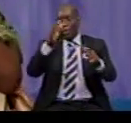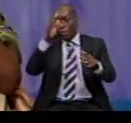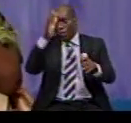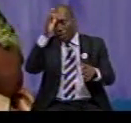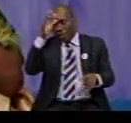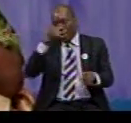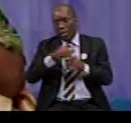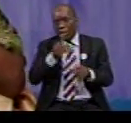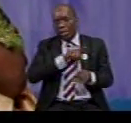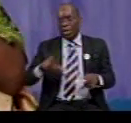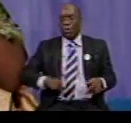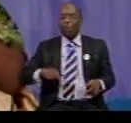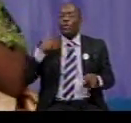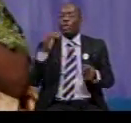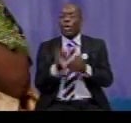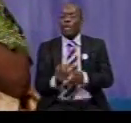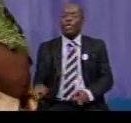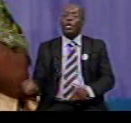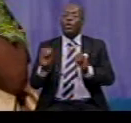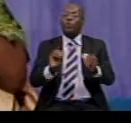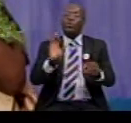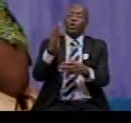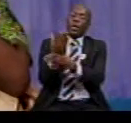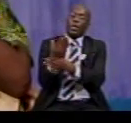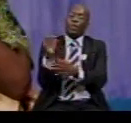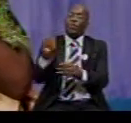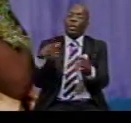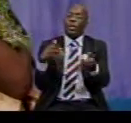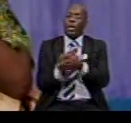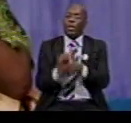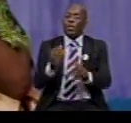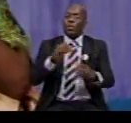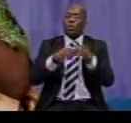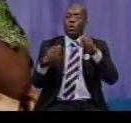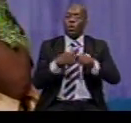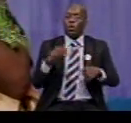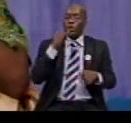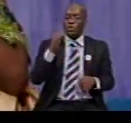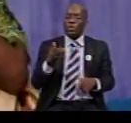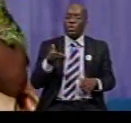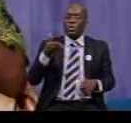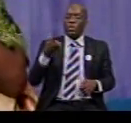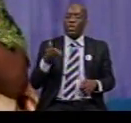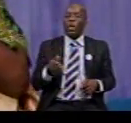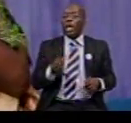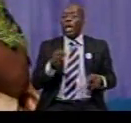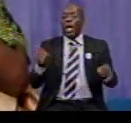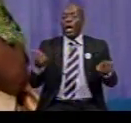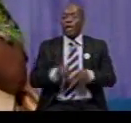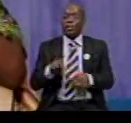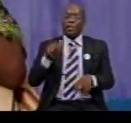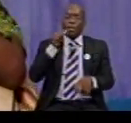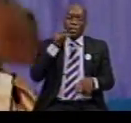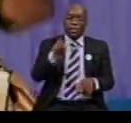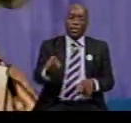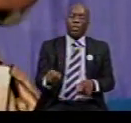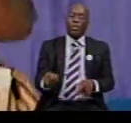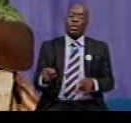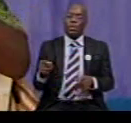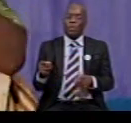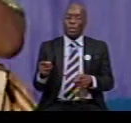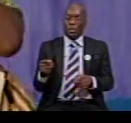se gbe owo yen si aya mi bayi ti mo si na owo kan si oke be ni mo wu iko yen